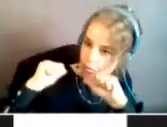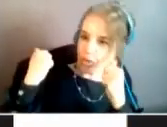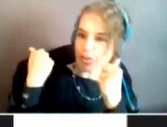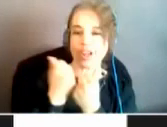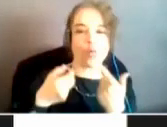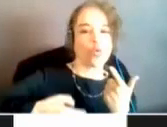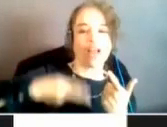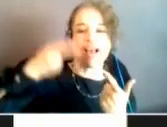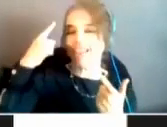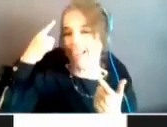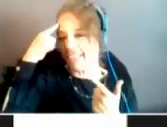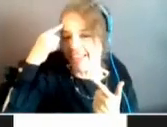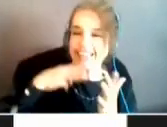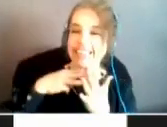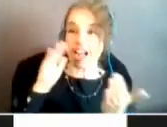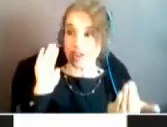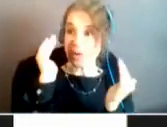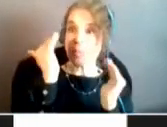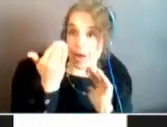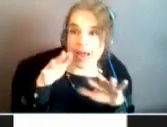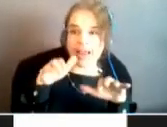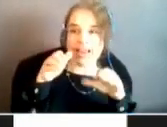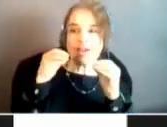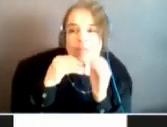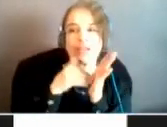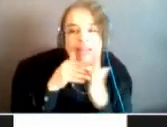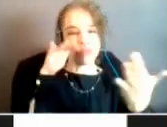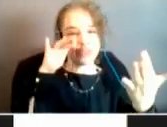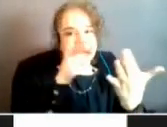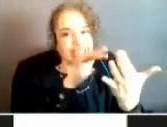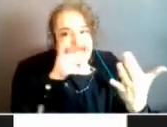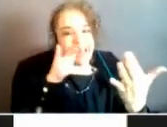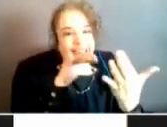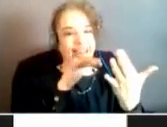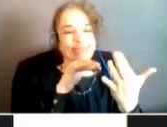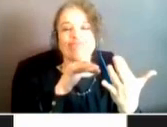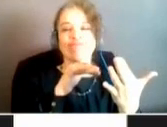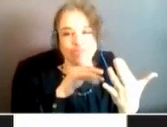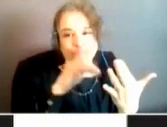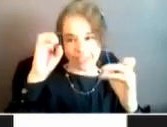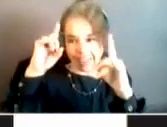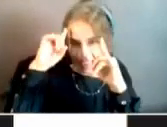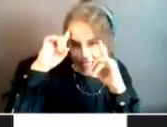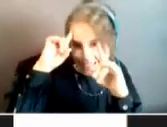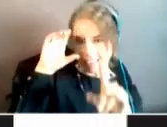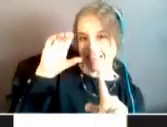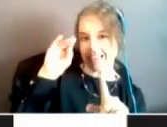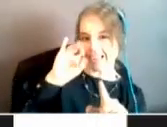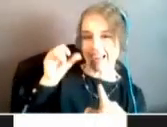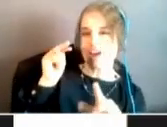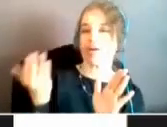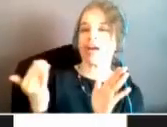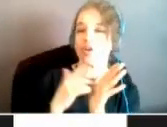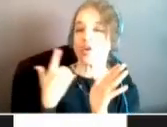high resilience and appear to be among the most frequently studied. But again, my caveat is that